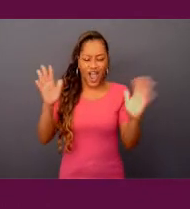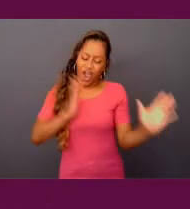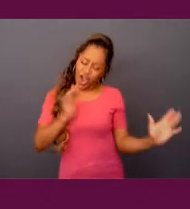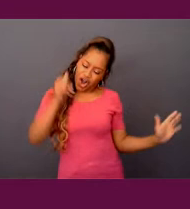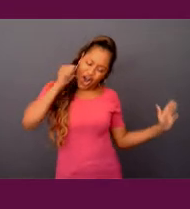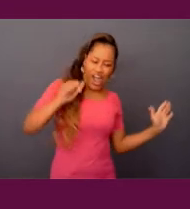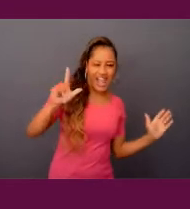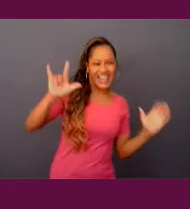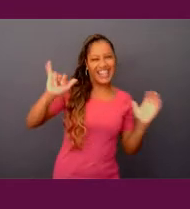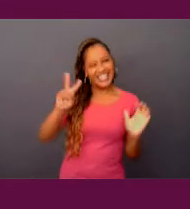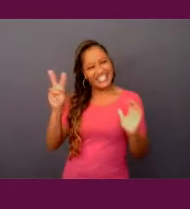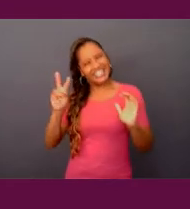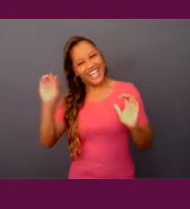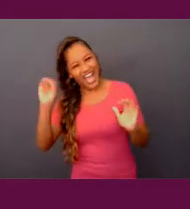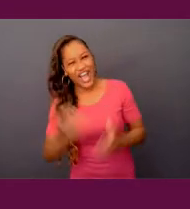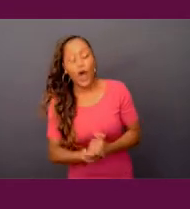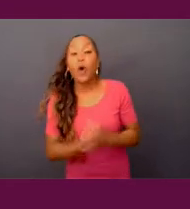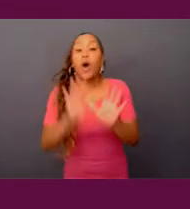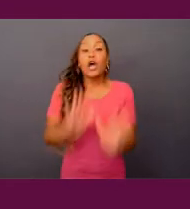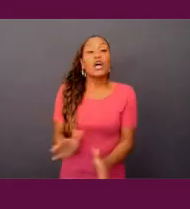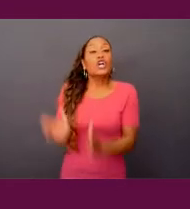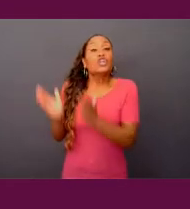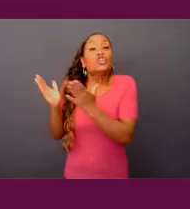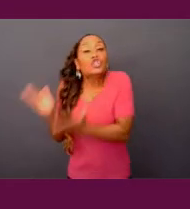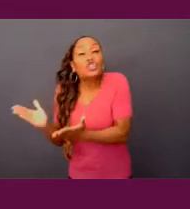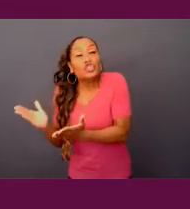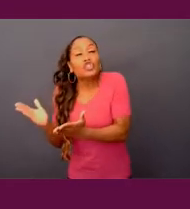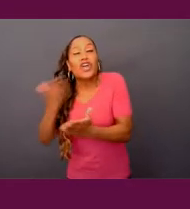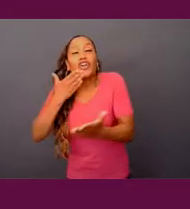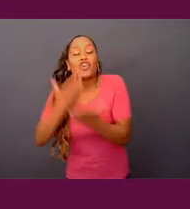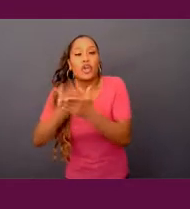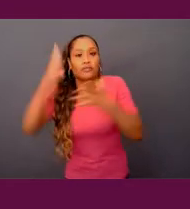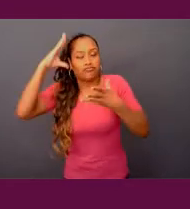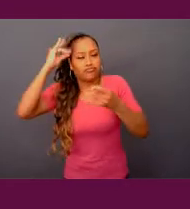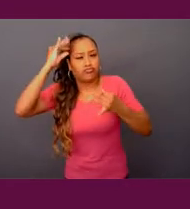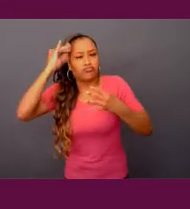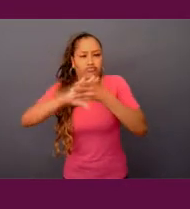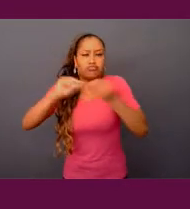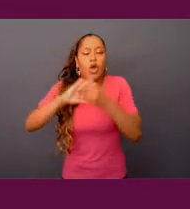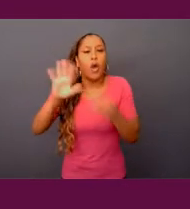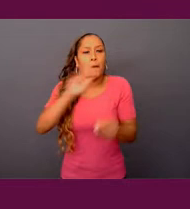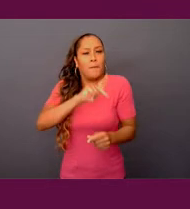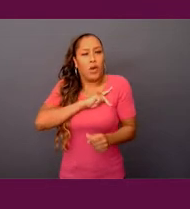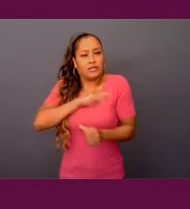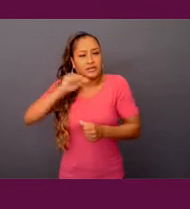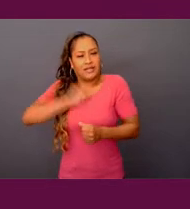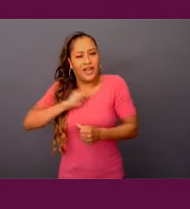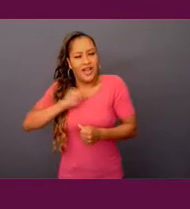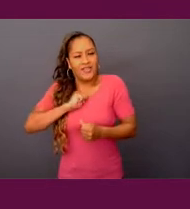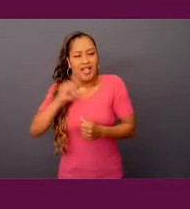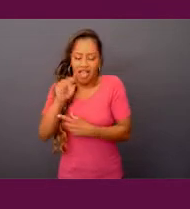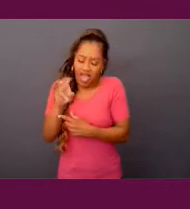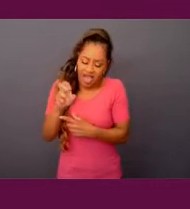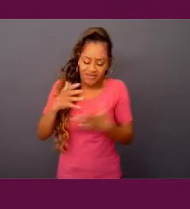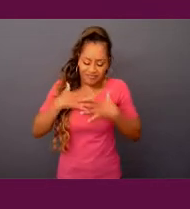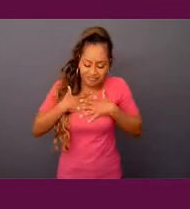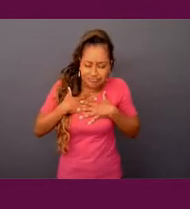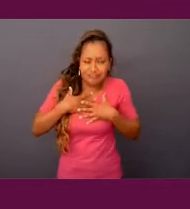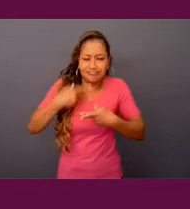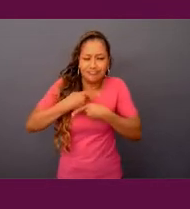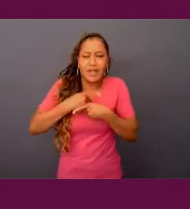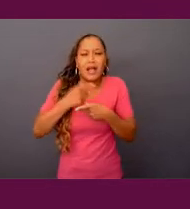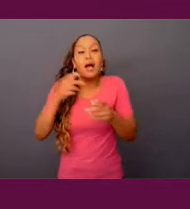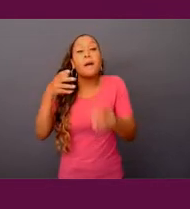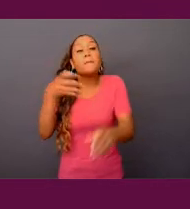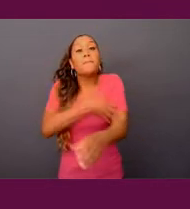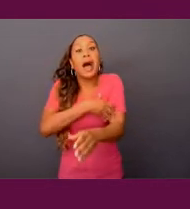Lizzo. She shares some great thoughts on her personal self-love, the power of presence, and remember